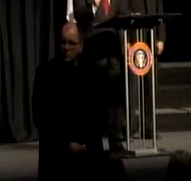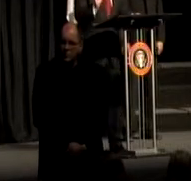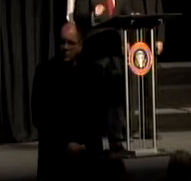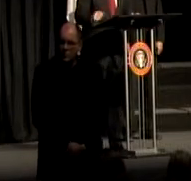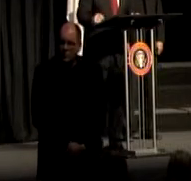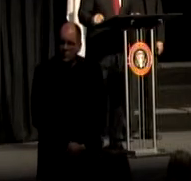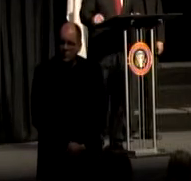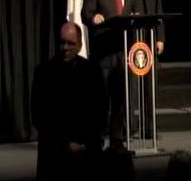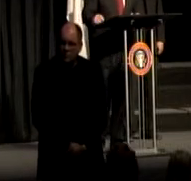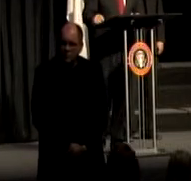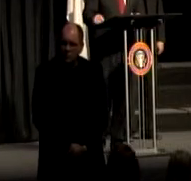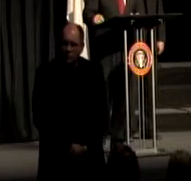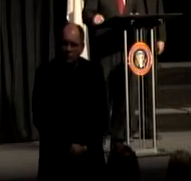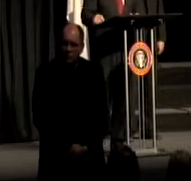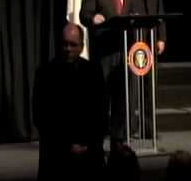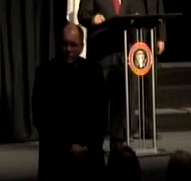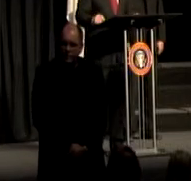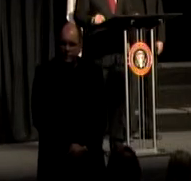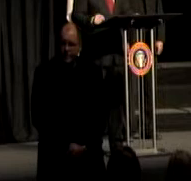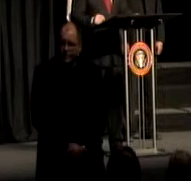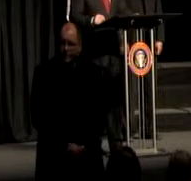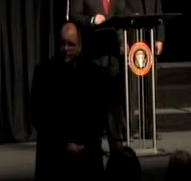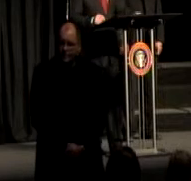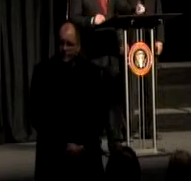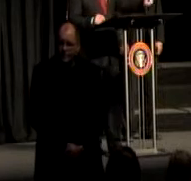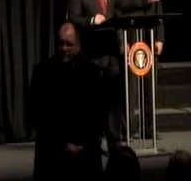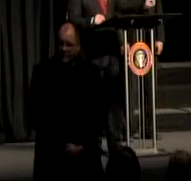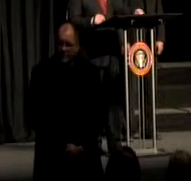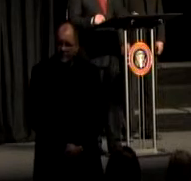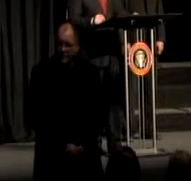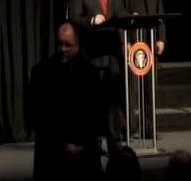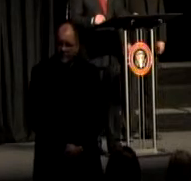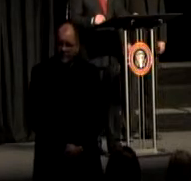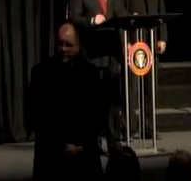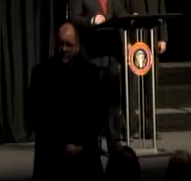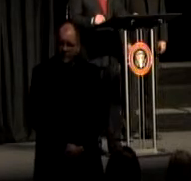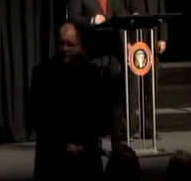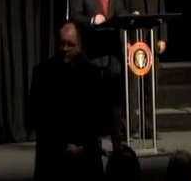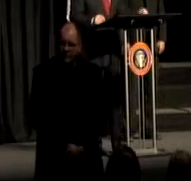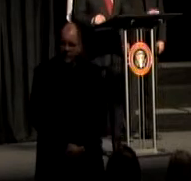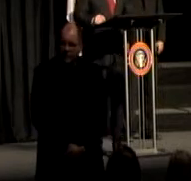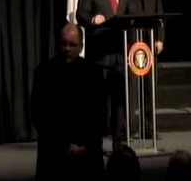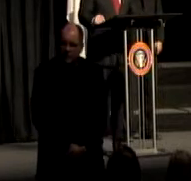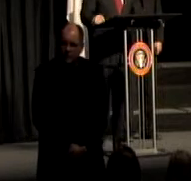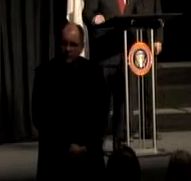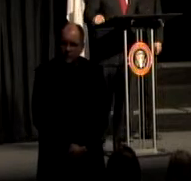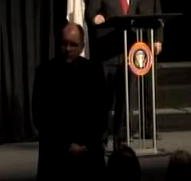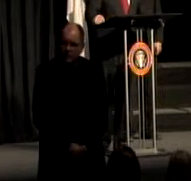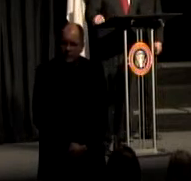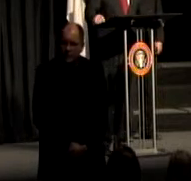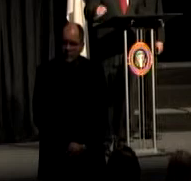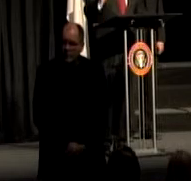I know what you have gone through I know your pain I know what your family is going through I know what your issues are